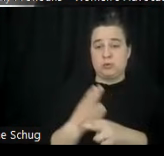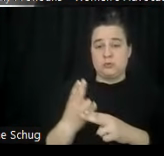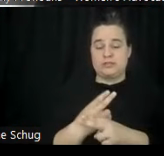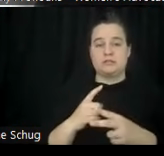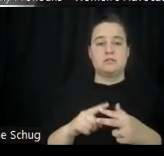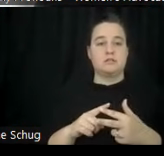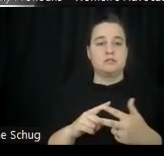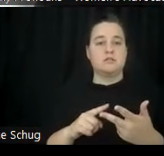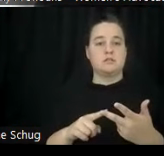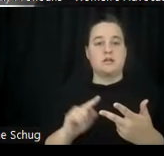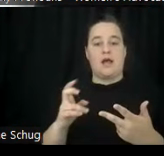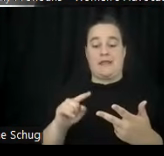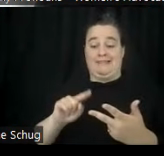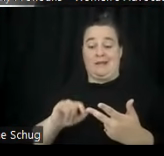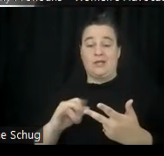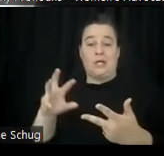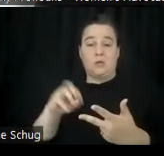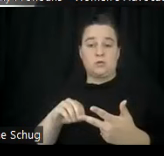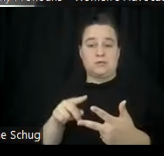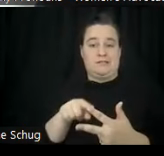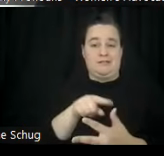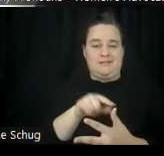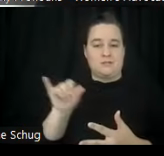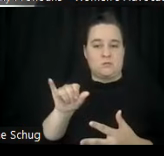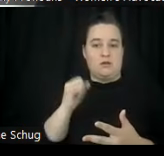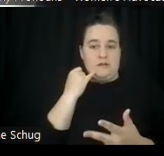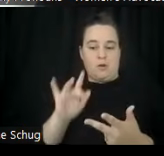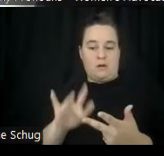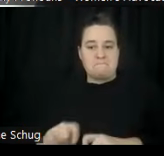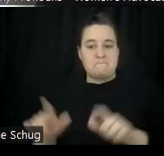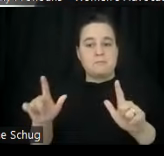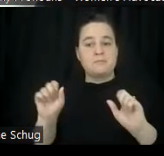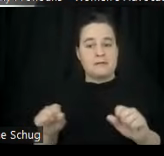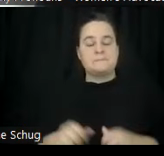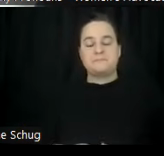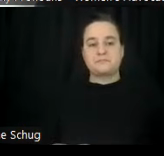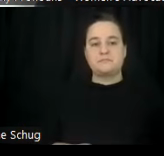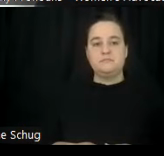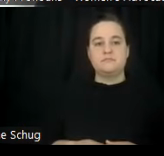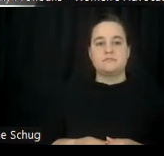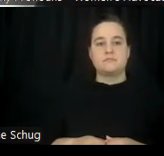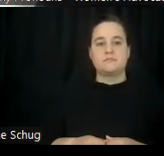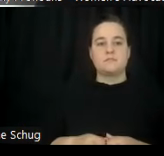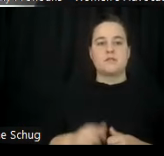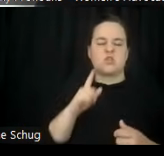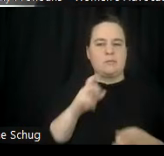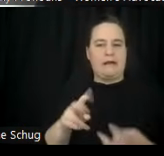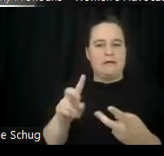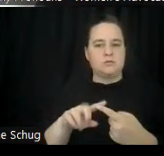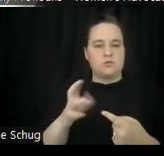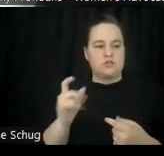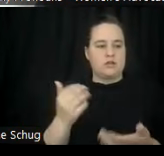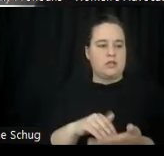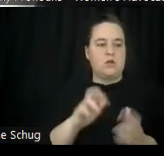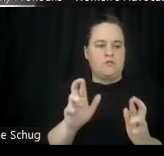has all of the links to the poster and the safety card. So I'm gonna throw those in the chat again. So these should work. Here's